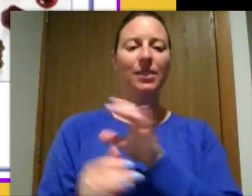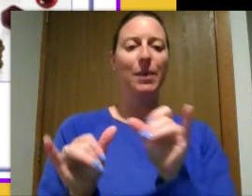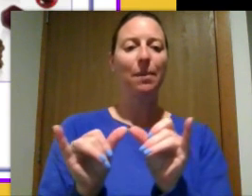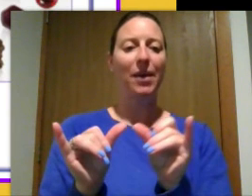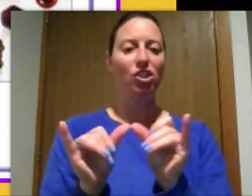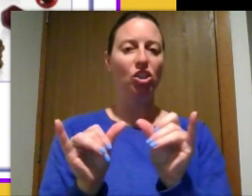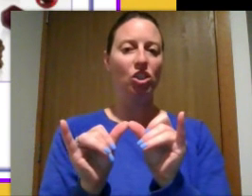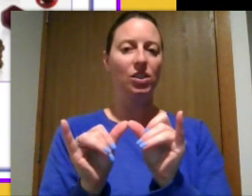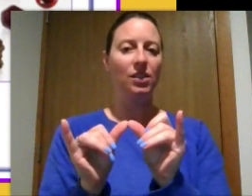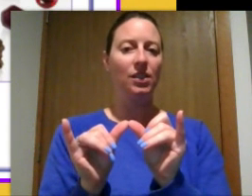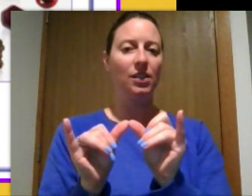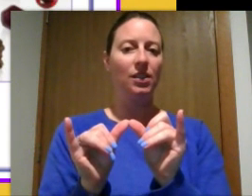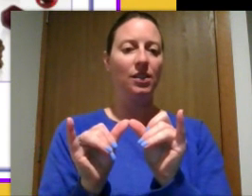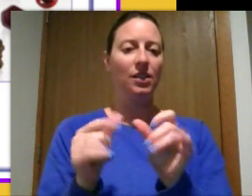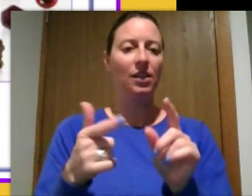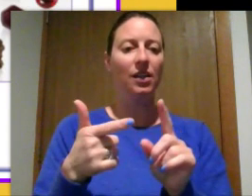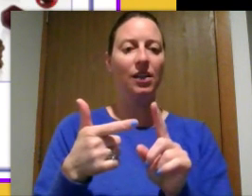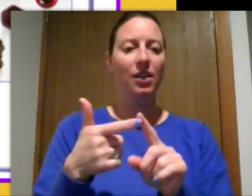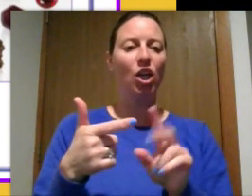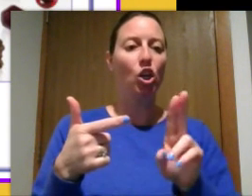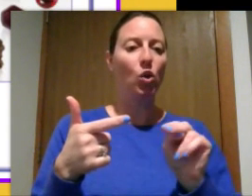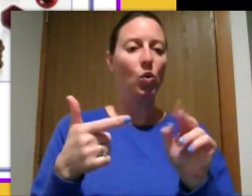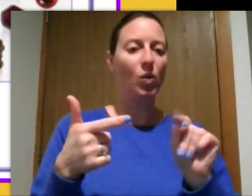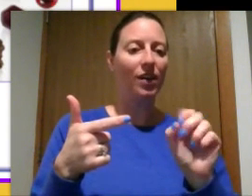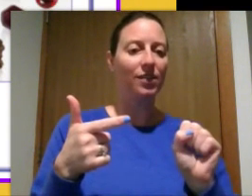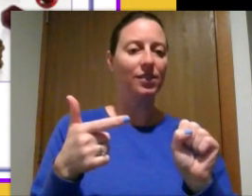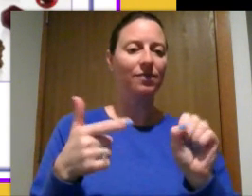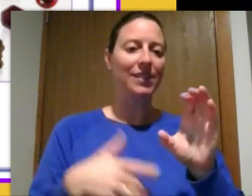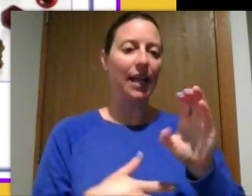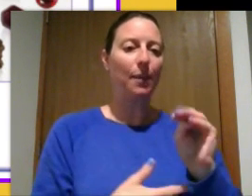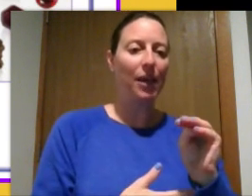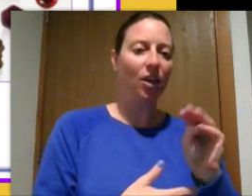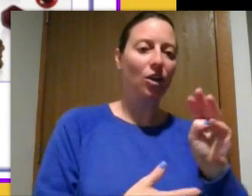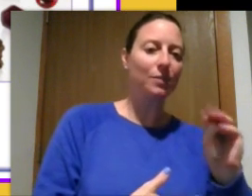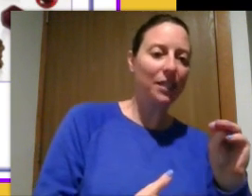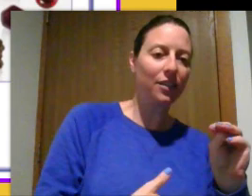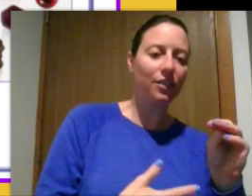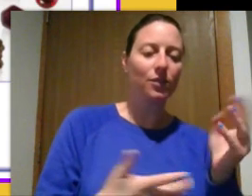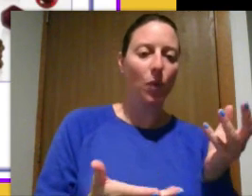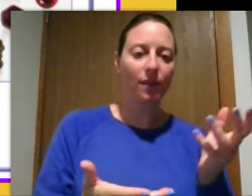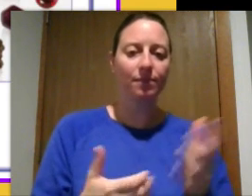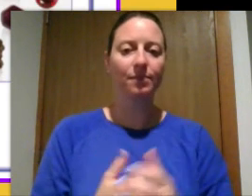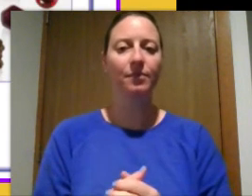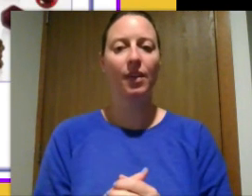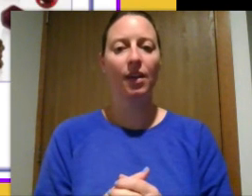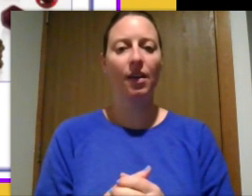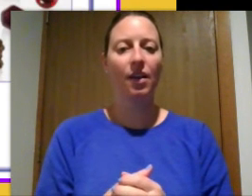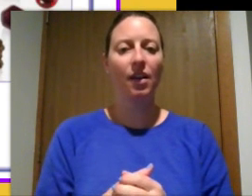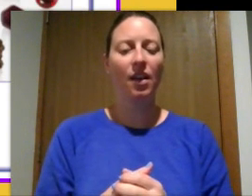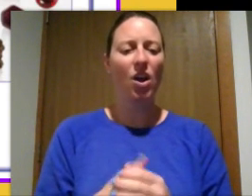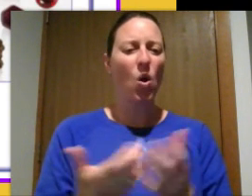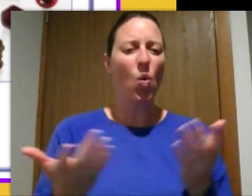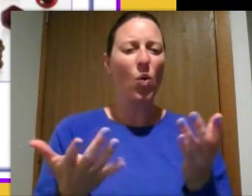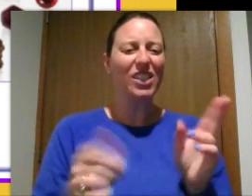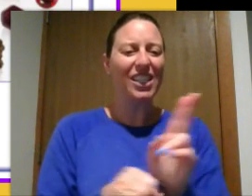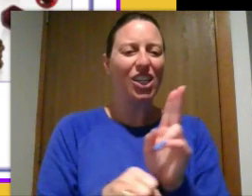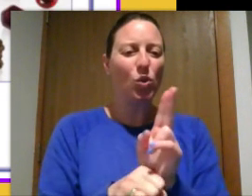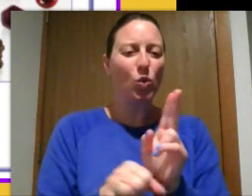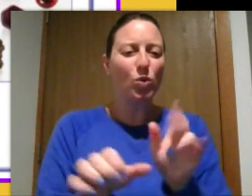measured? What's the unit of measure? What is the means by which you think he measured with?